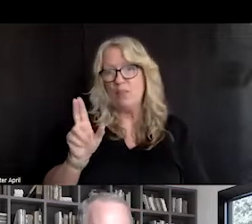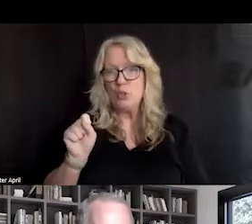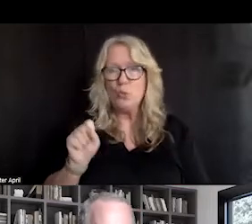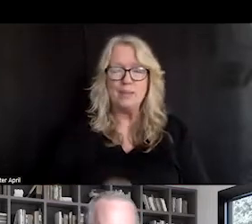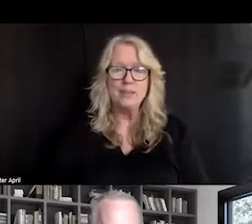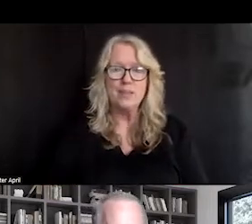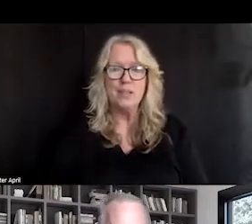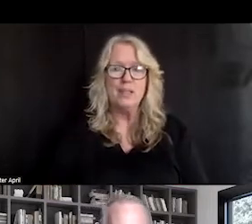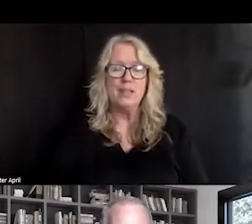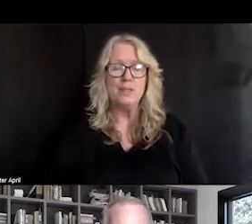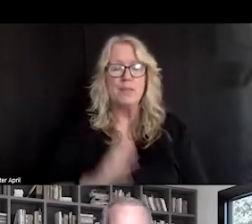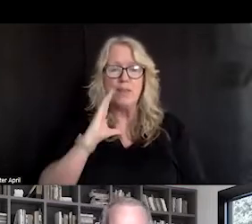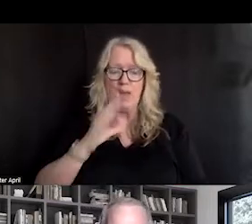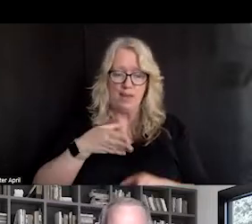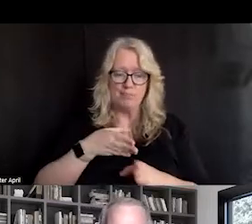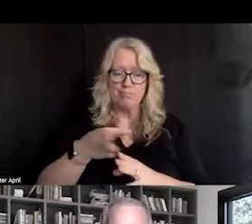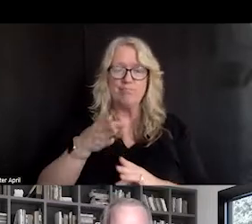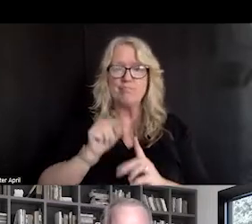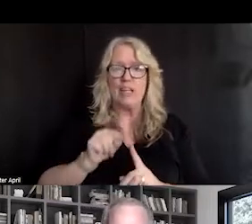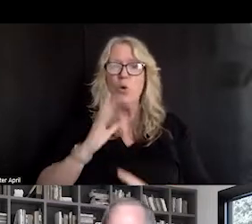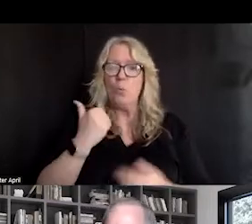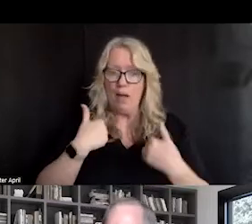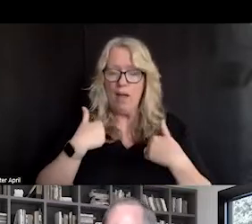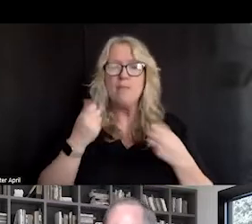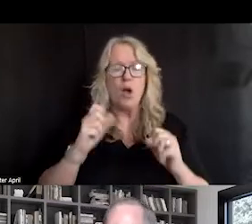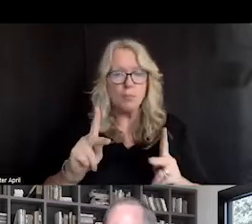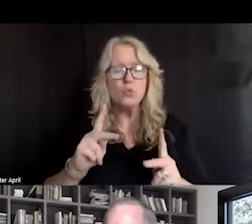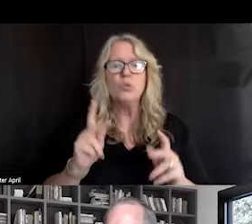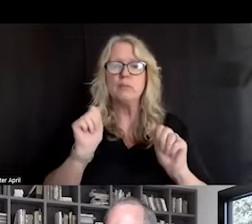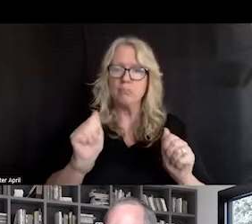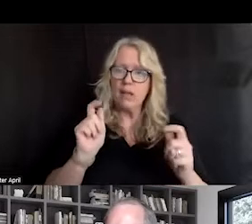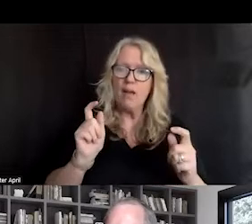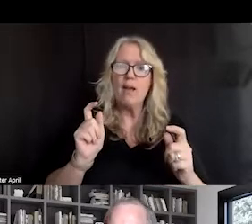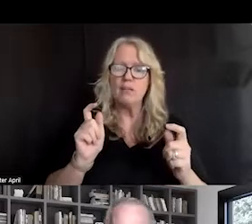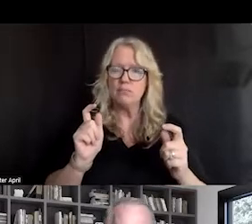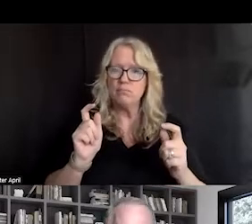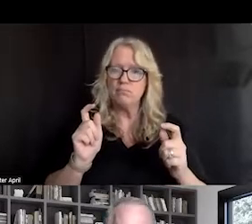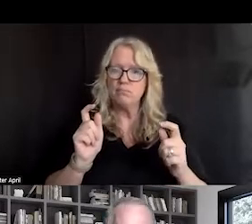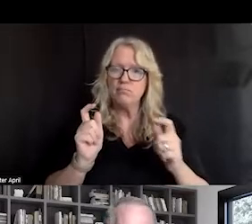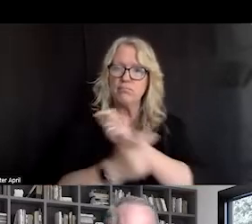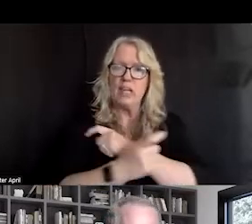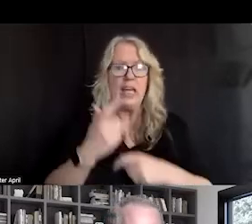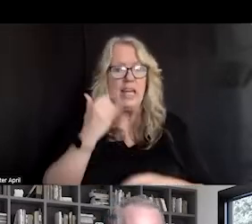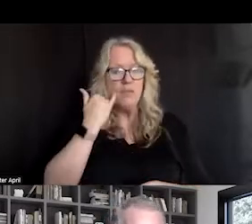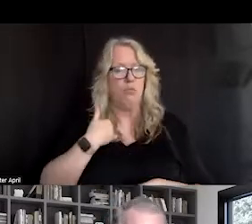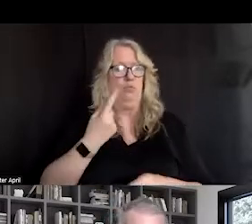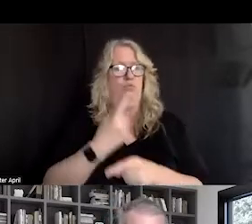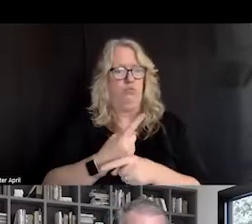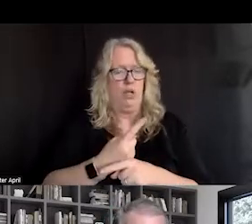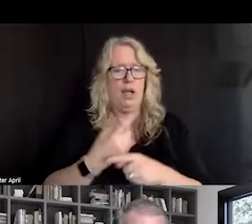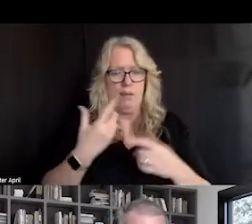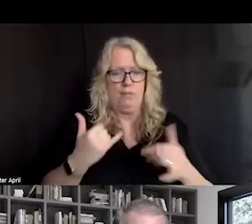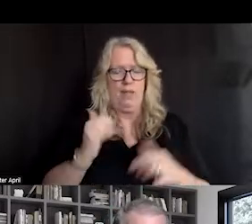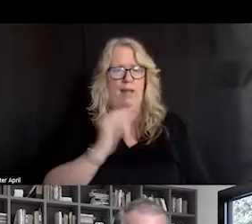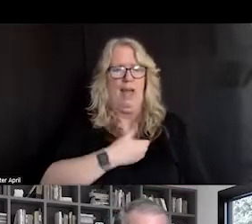is an area where we have the opportunity to transform if we play our cards right